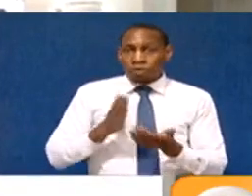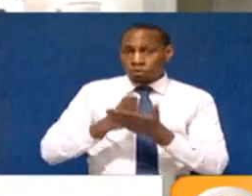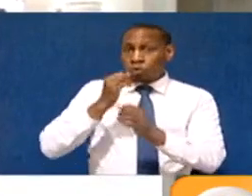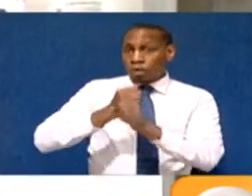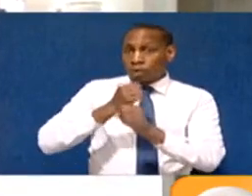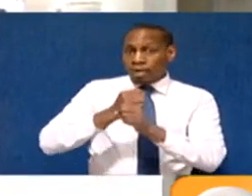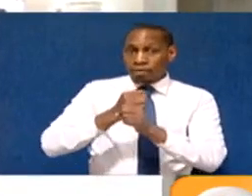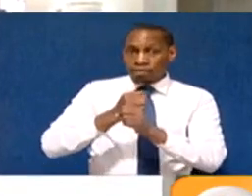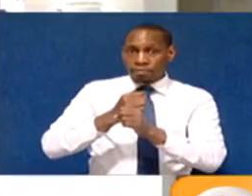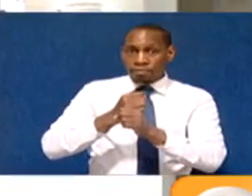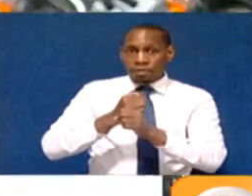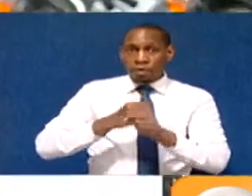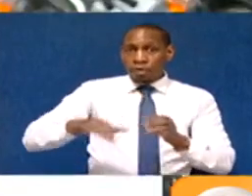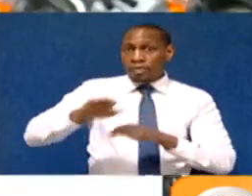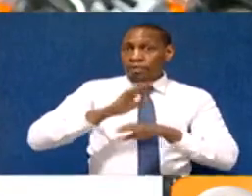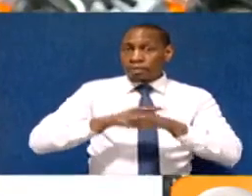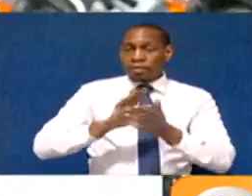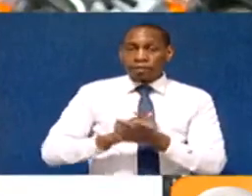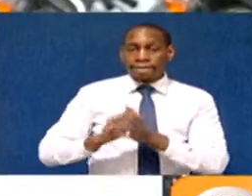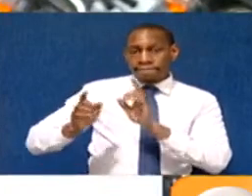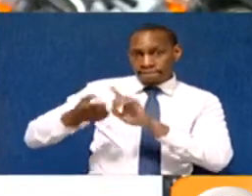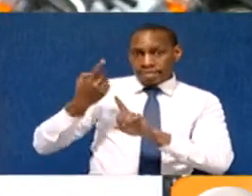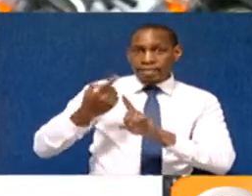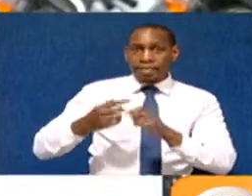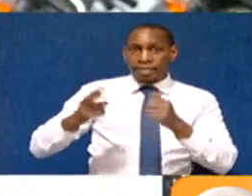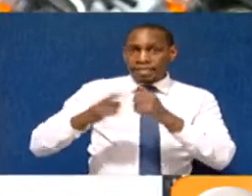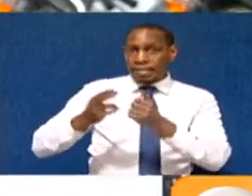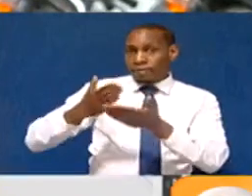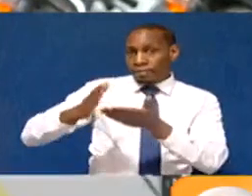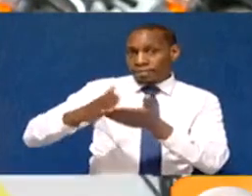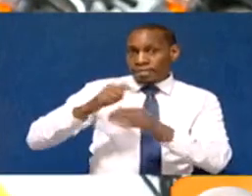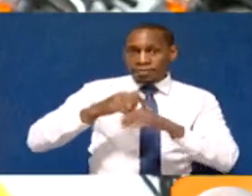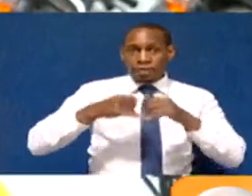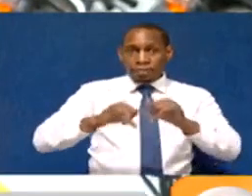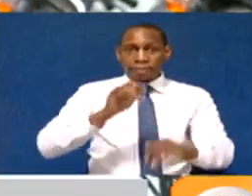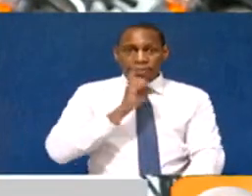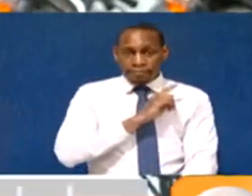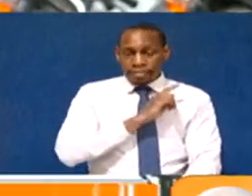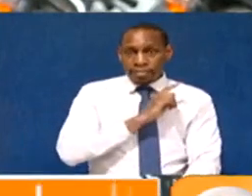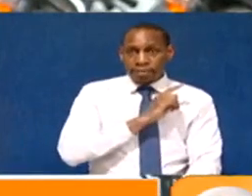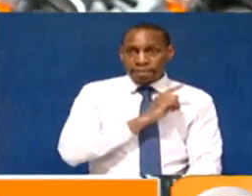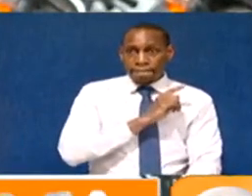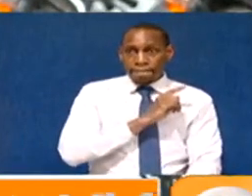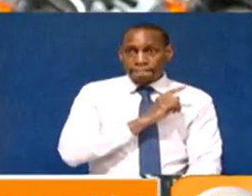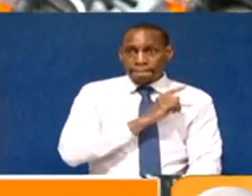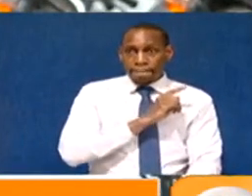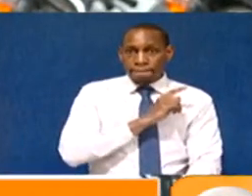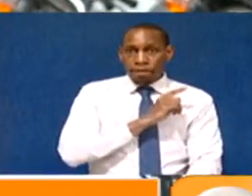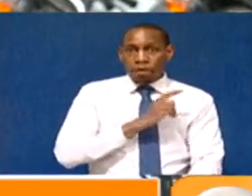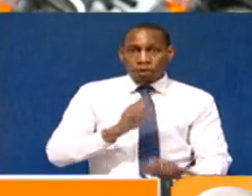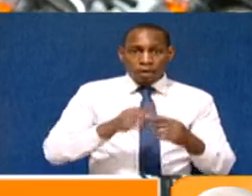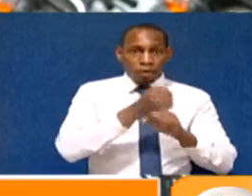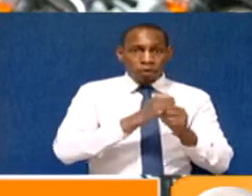working in an ordinary environment. Initial 7 parts, when they were implemented, there is a